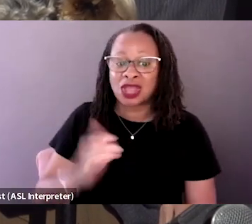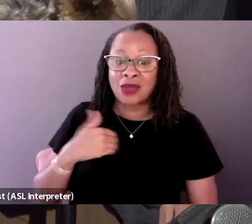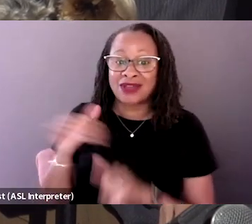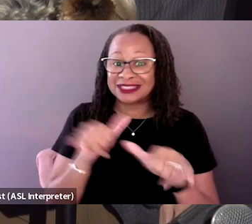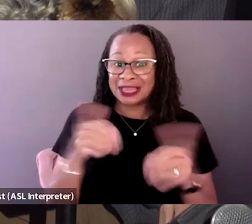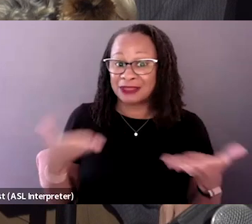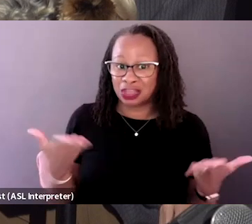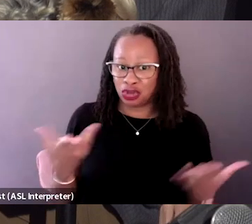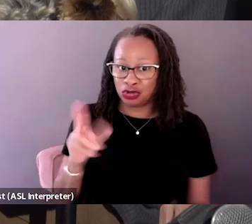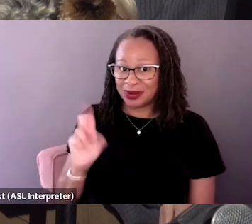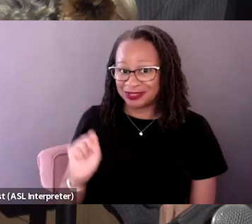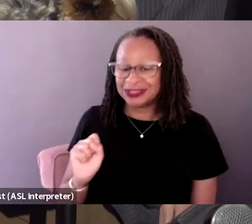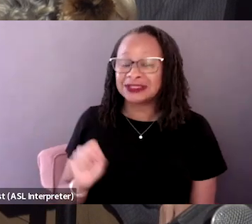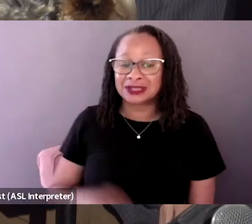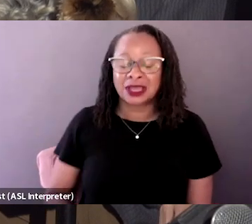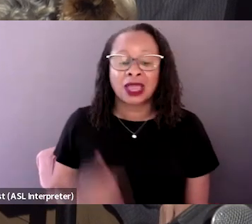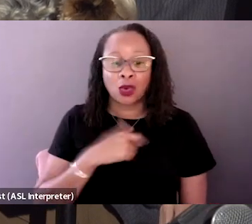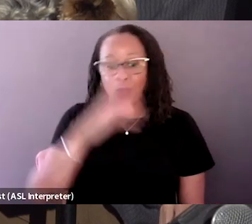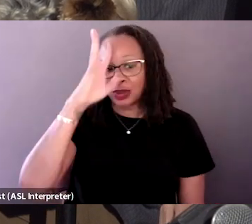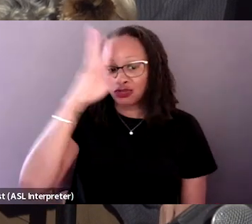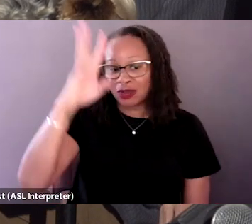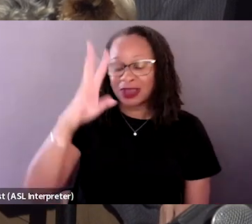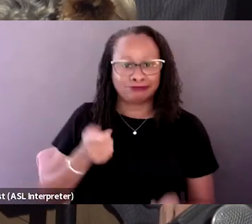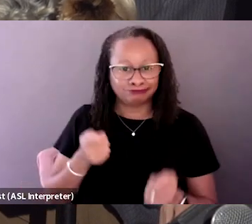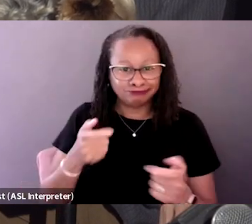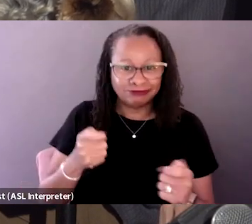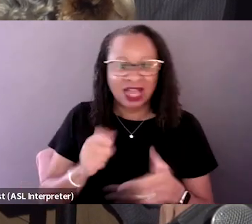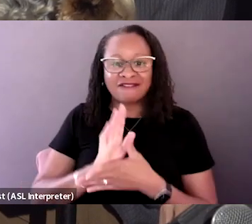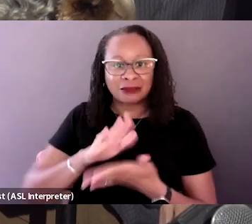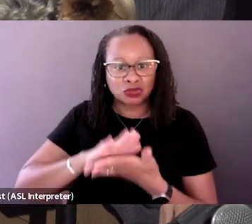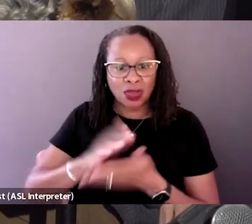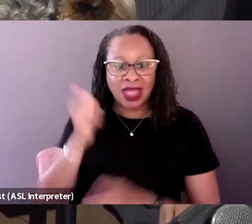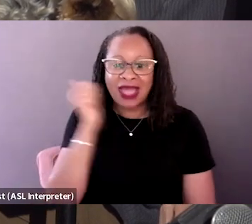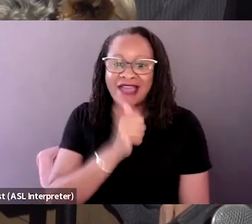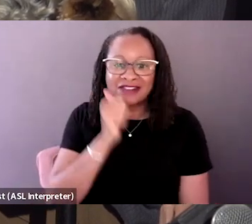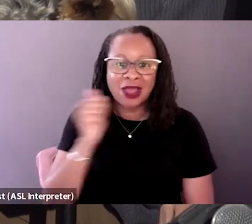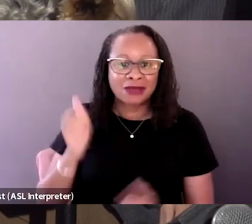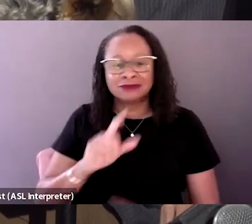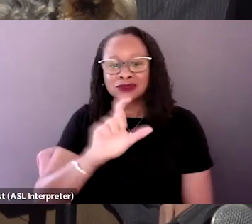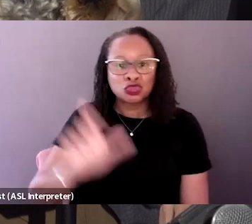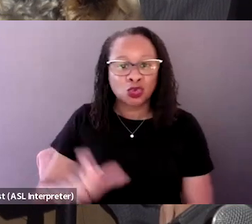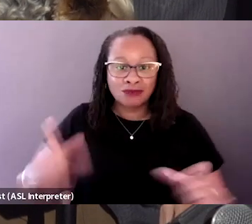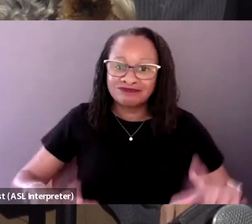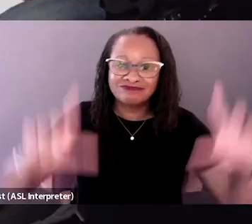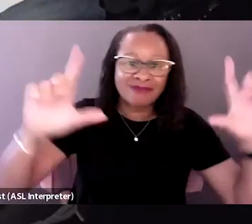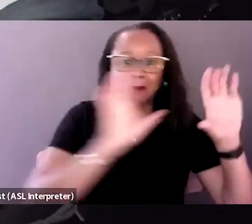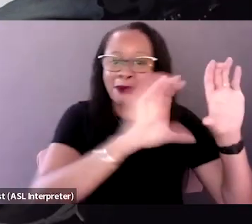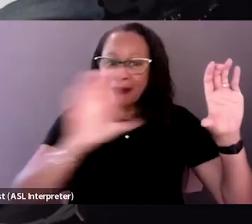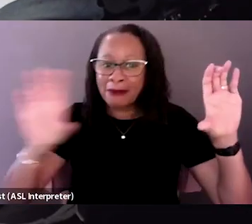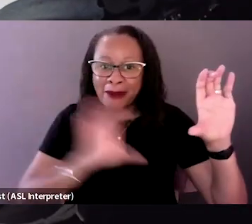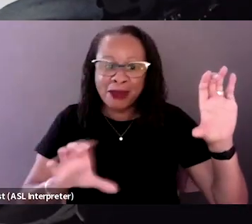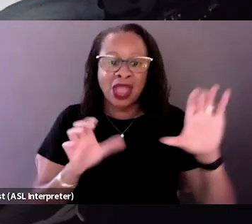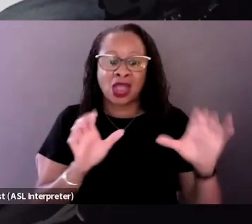into Ukraine, we had the same thing here in the United States. And we created an impromptu film school. Every day we would get on Zoom,